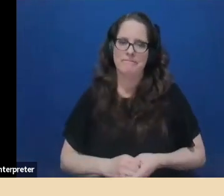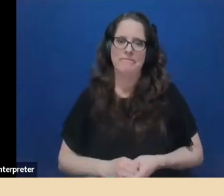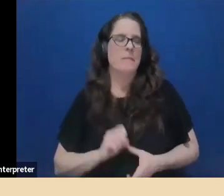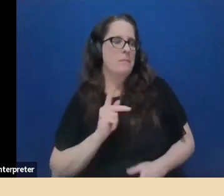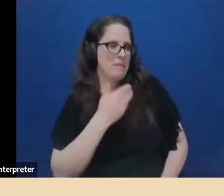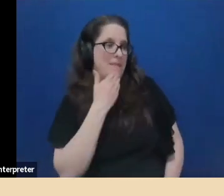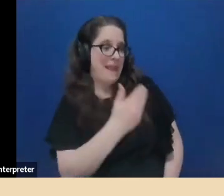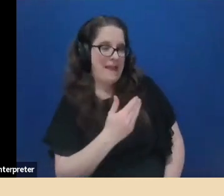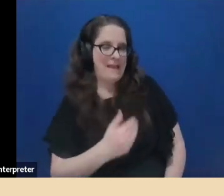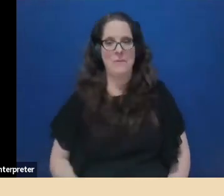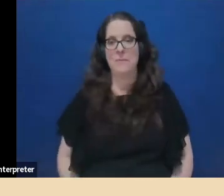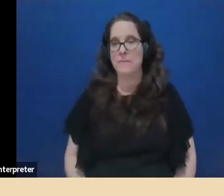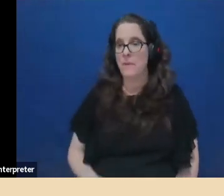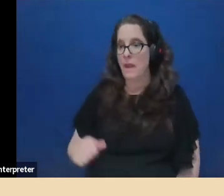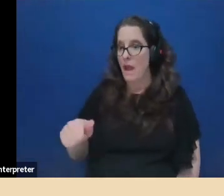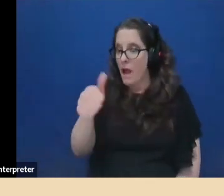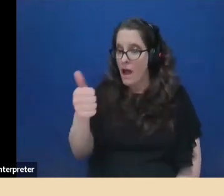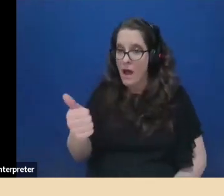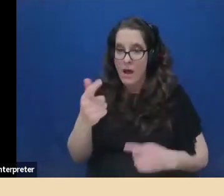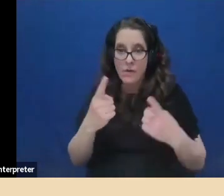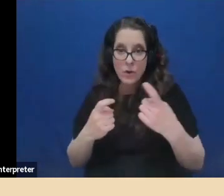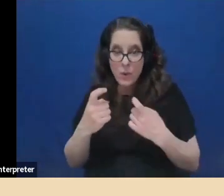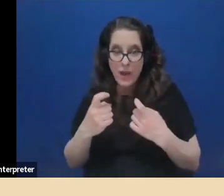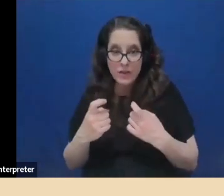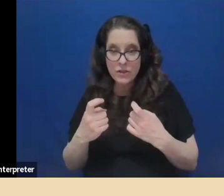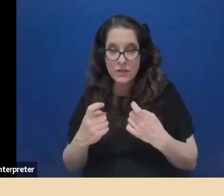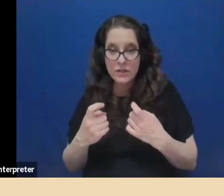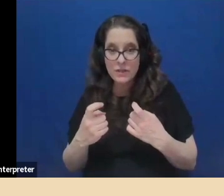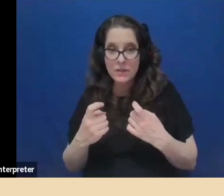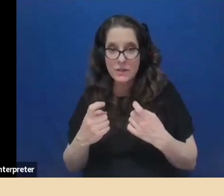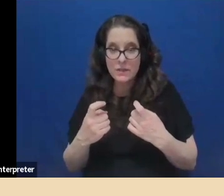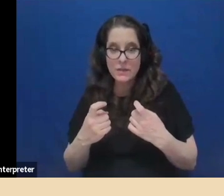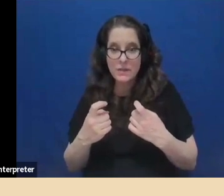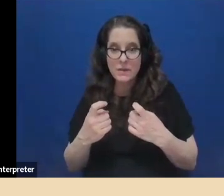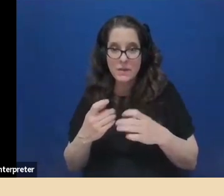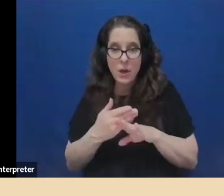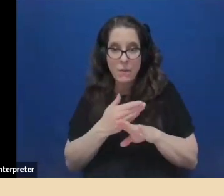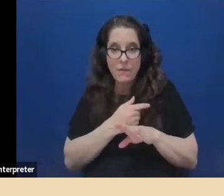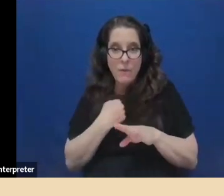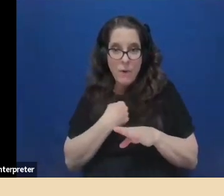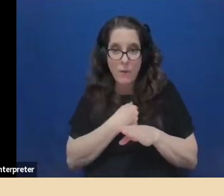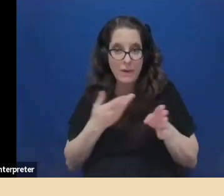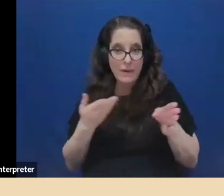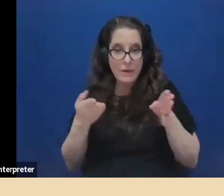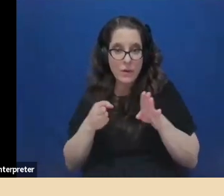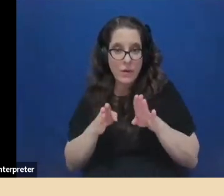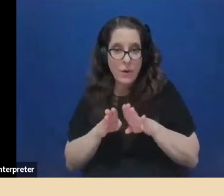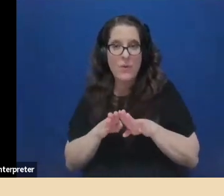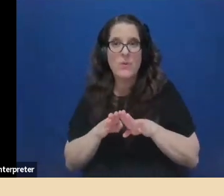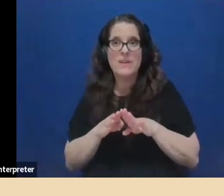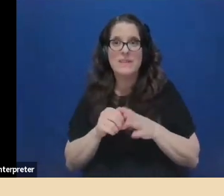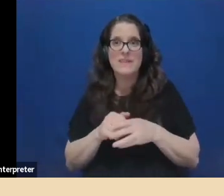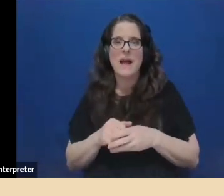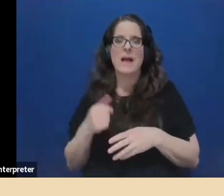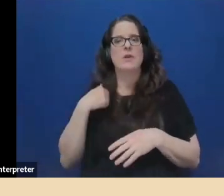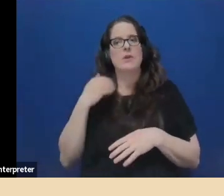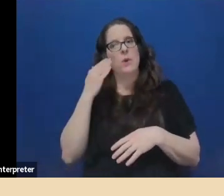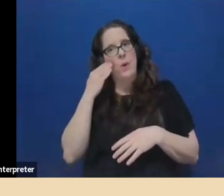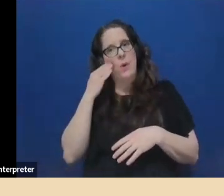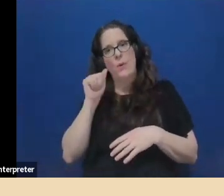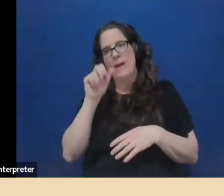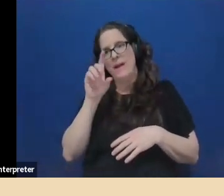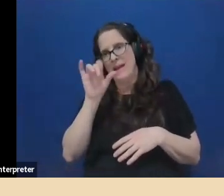All right. Do we have any more questions before we get ready to end? This has been so helpful,